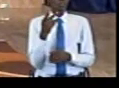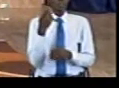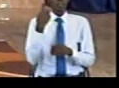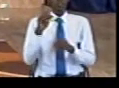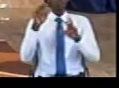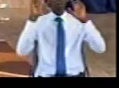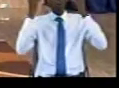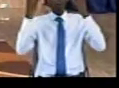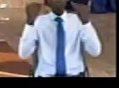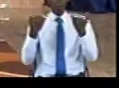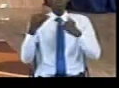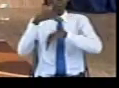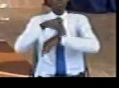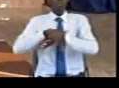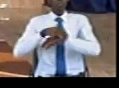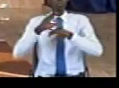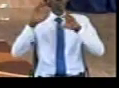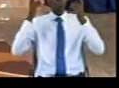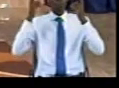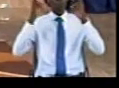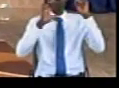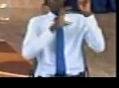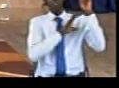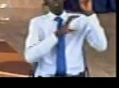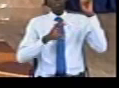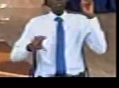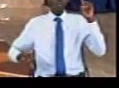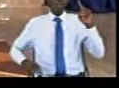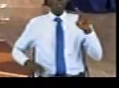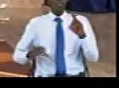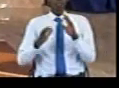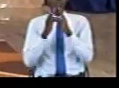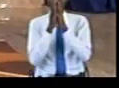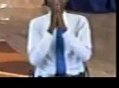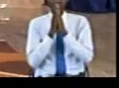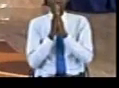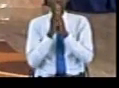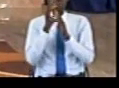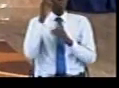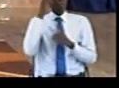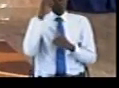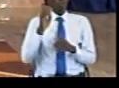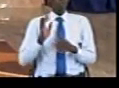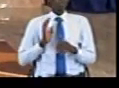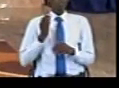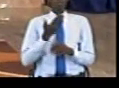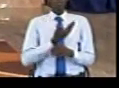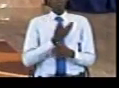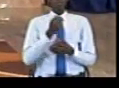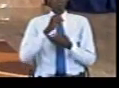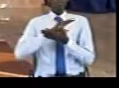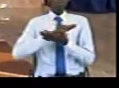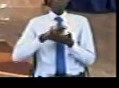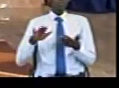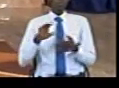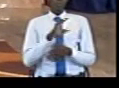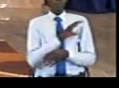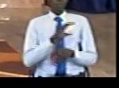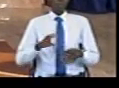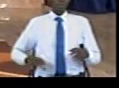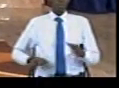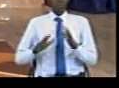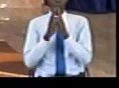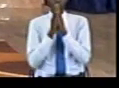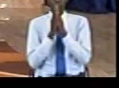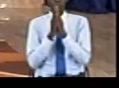tonight, Christ's supplication for our sanctification. Christ's intercession for